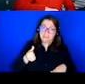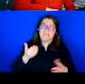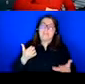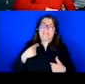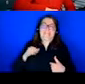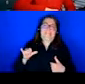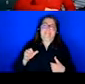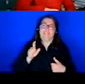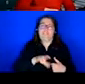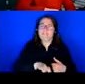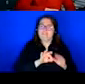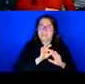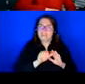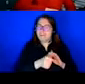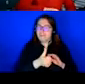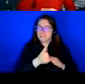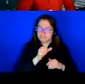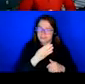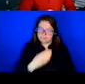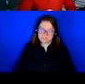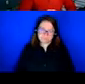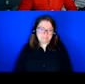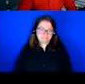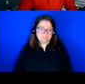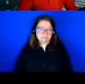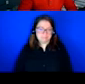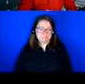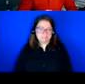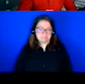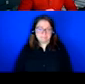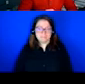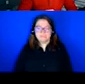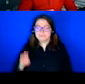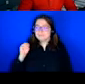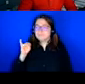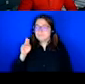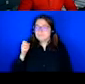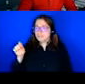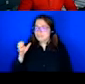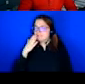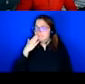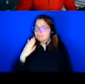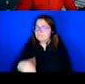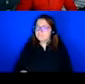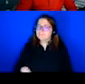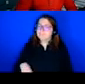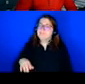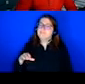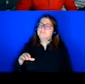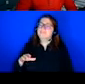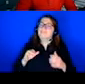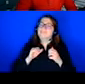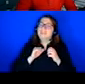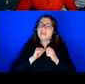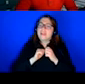should I find something else, or should I find something aligned in my way as well? Thanks. How do you explore what other jobs exist